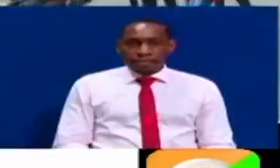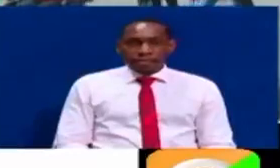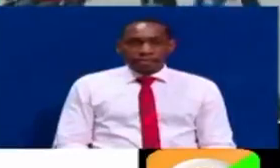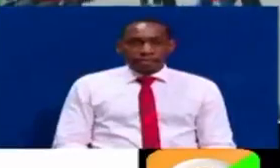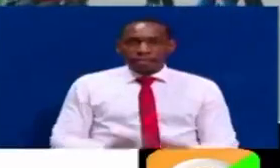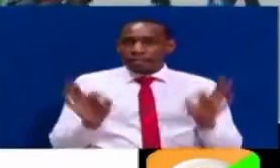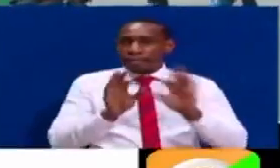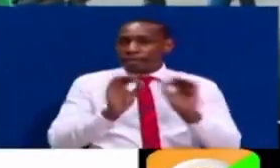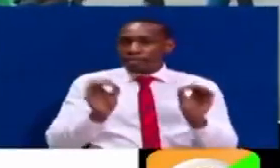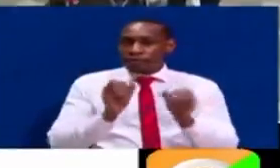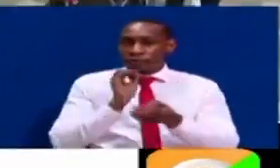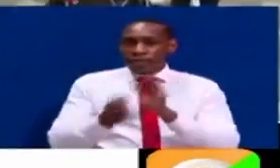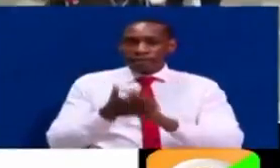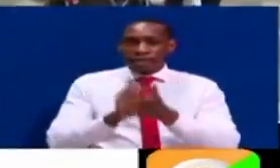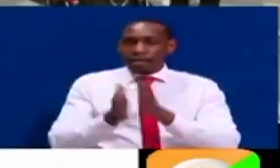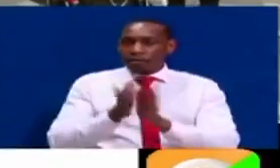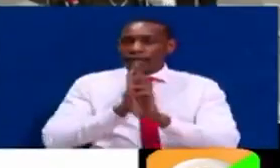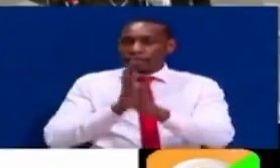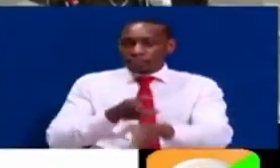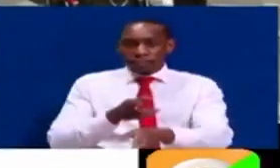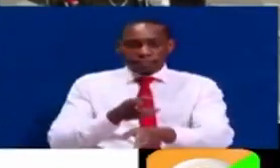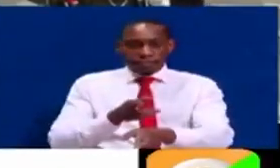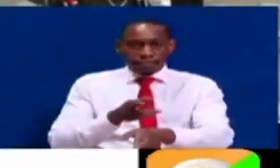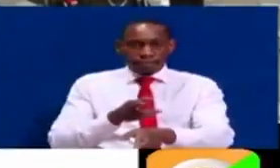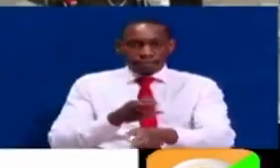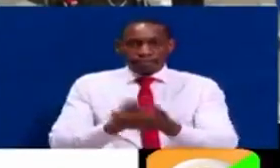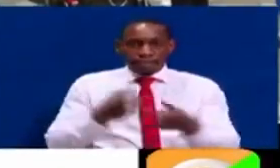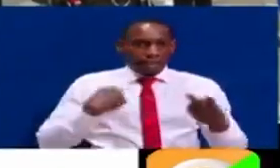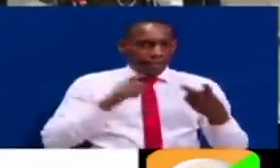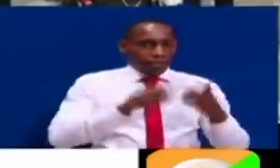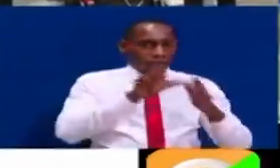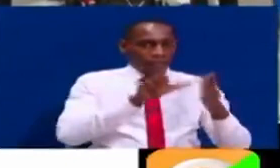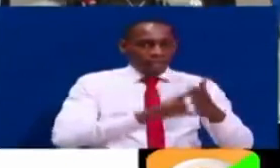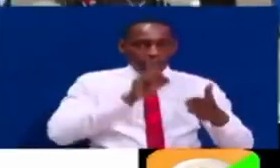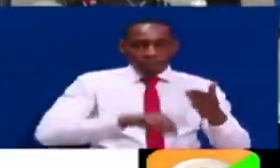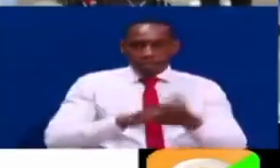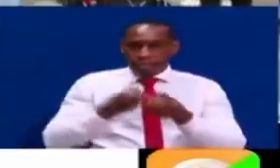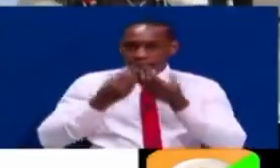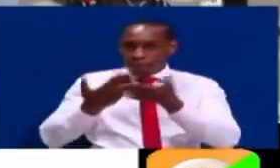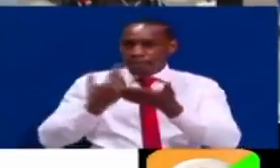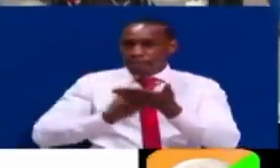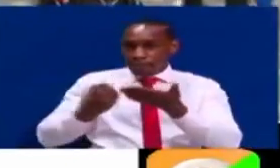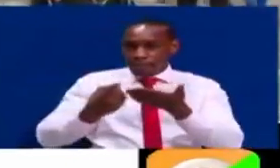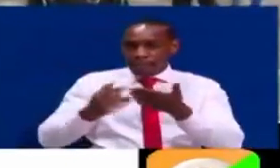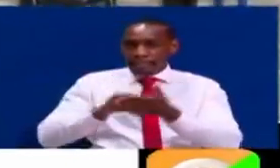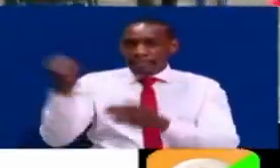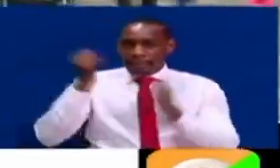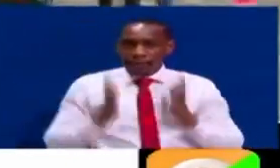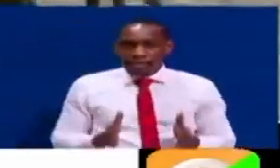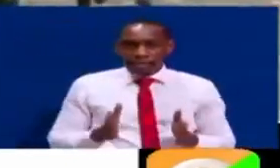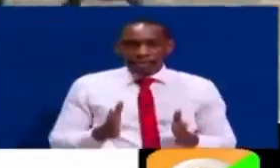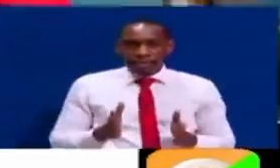will not be surprised if nothing comes out of it. The second lesson is that, as I told you last week,